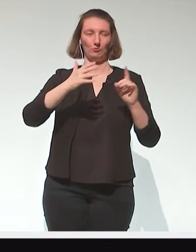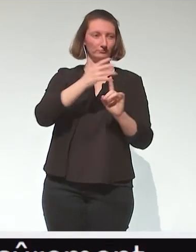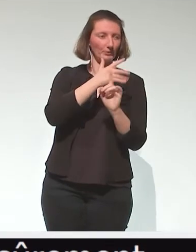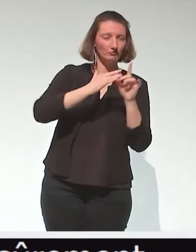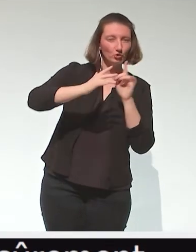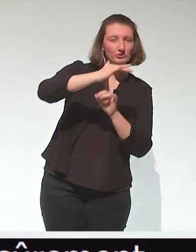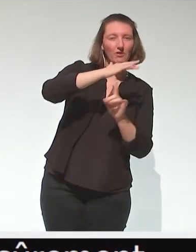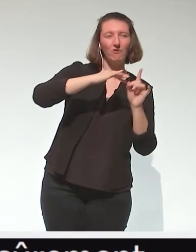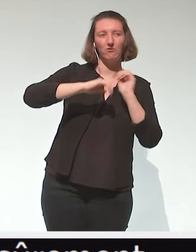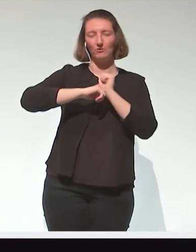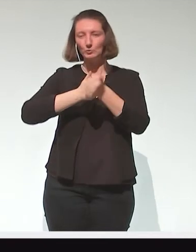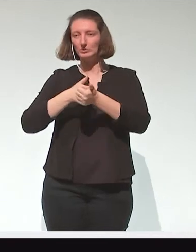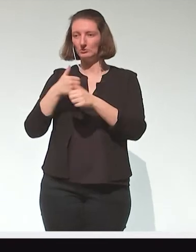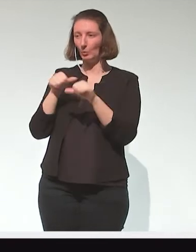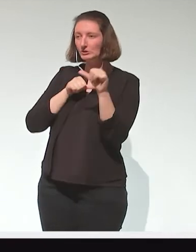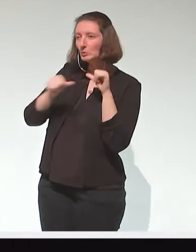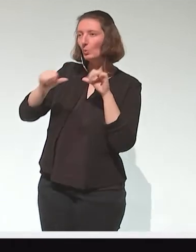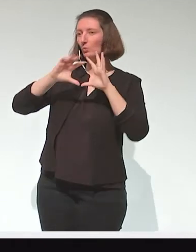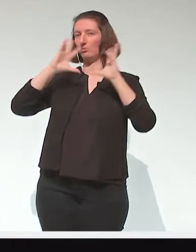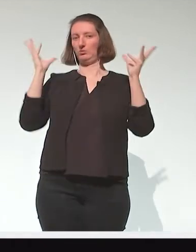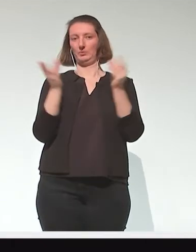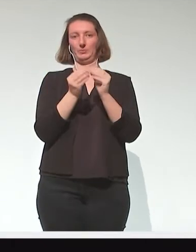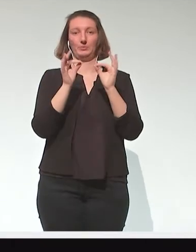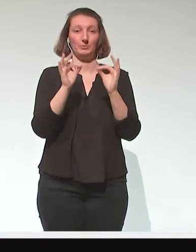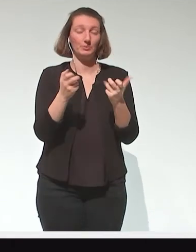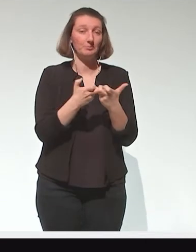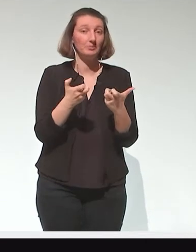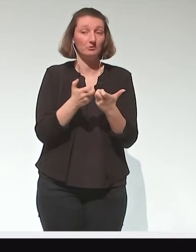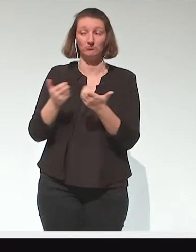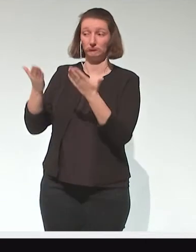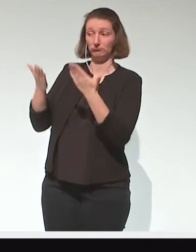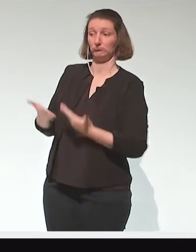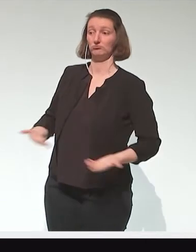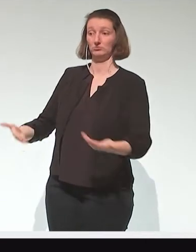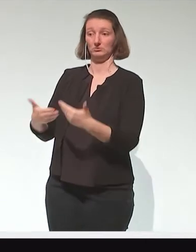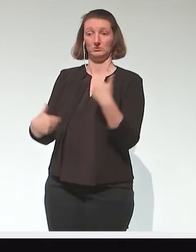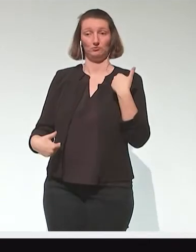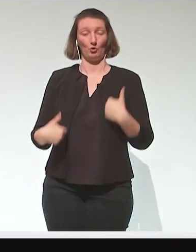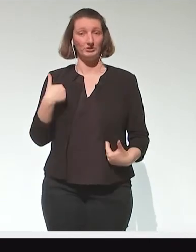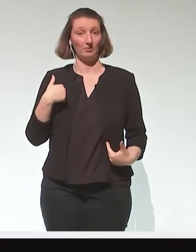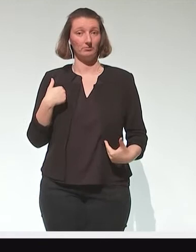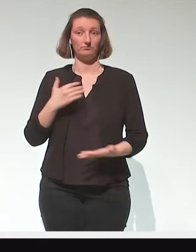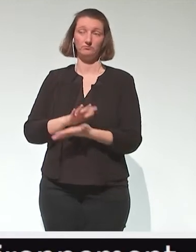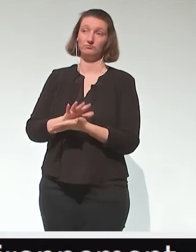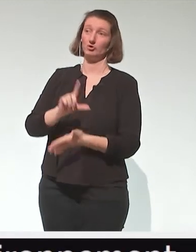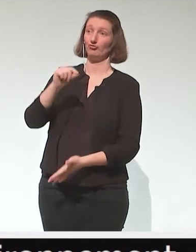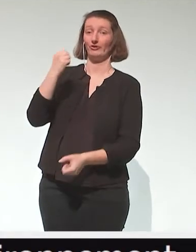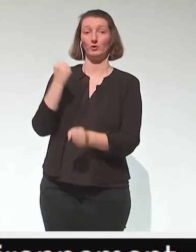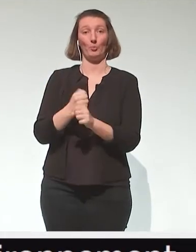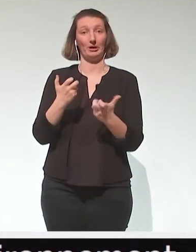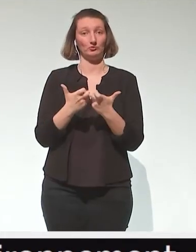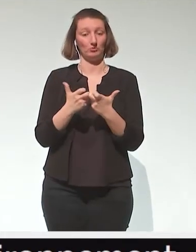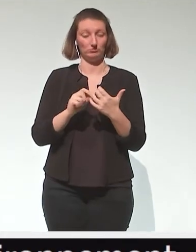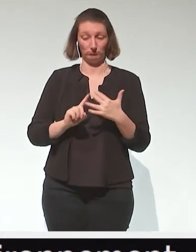at 20 years of age with this good strength, inner strength and driving force within them, the support must